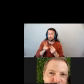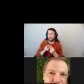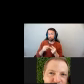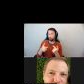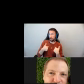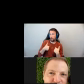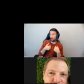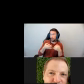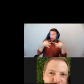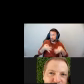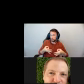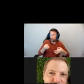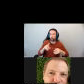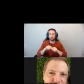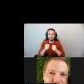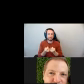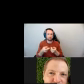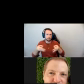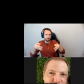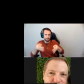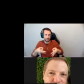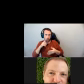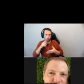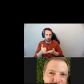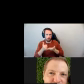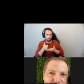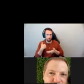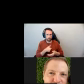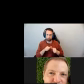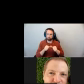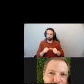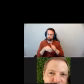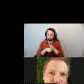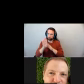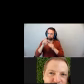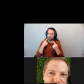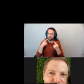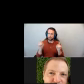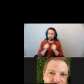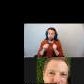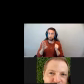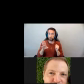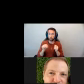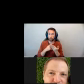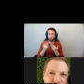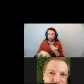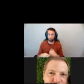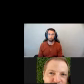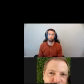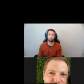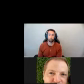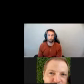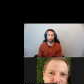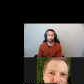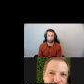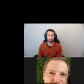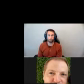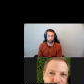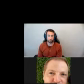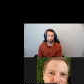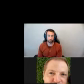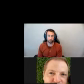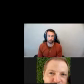as a team that has helped us continue to be successful with our BRM program. So one of the first things that